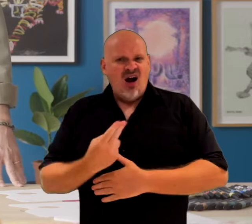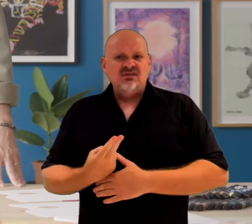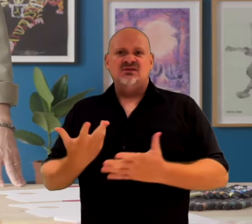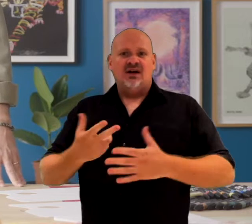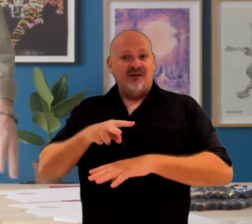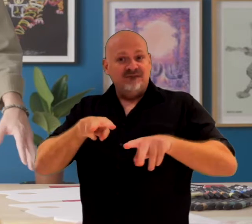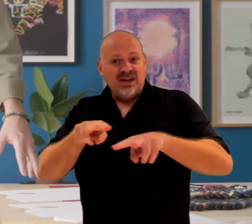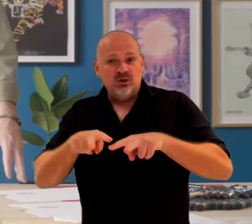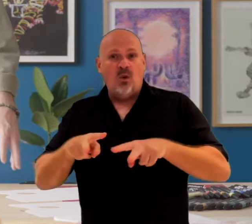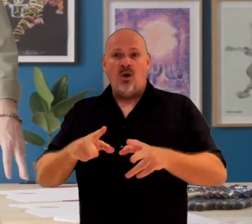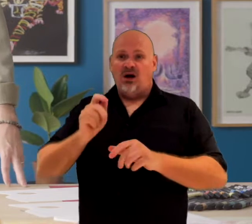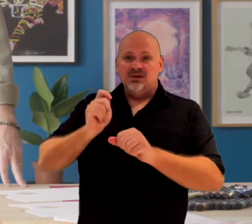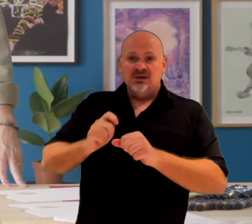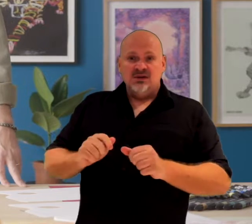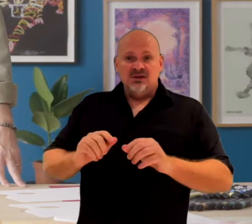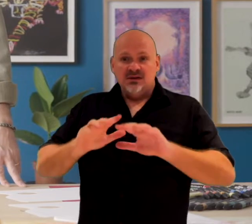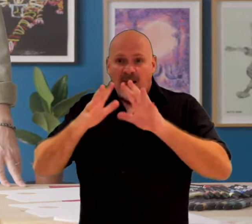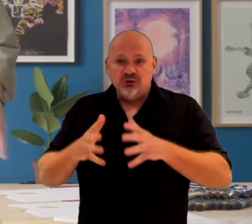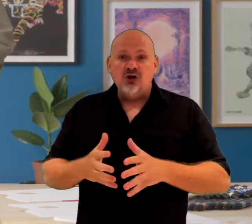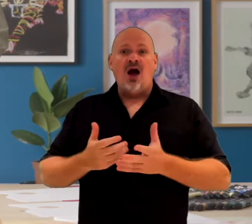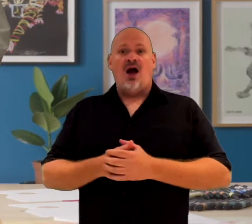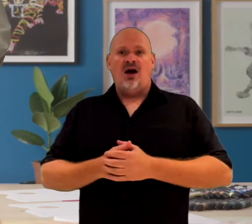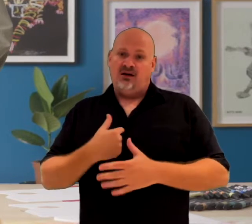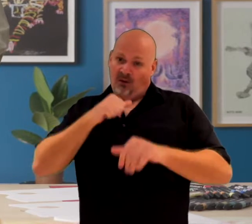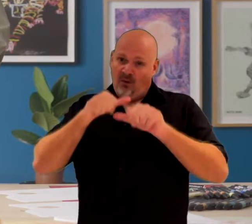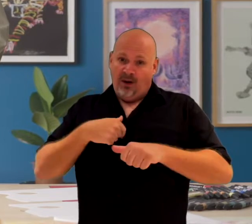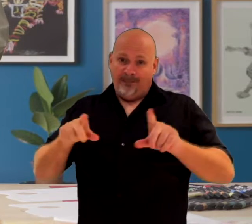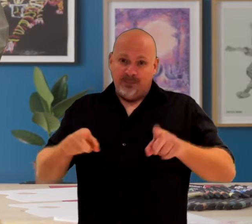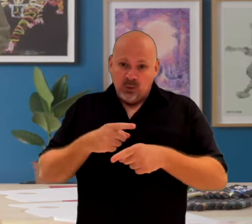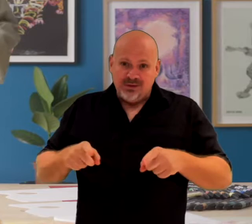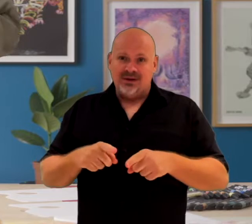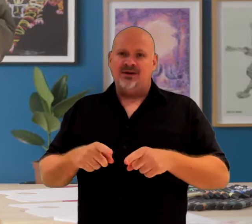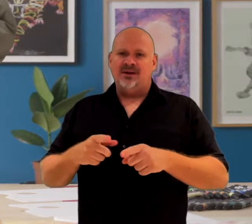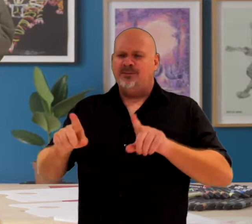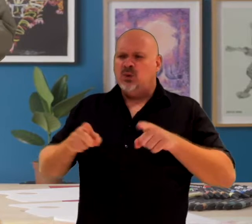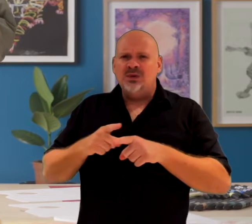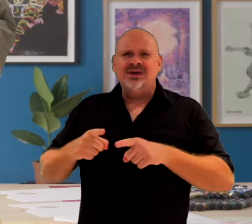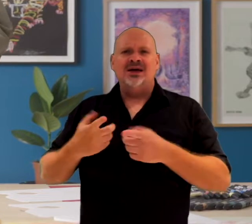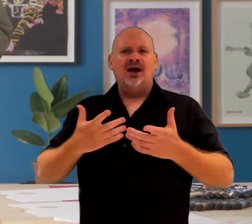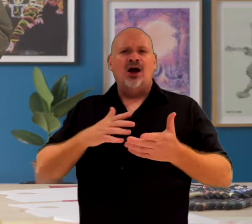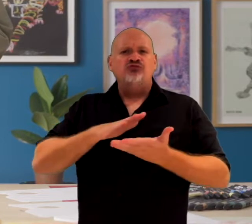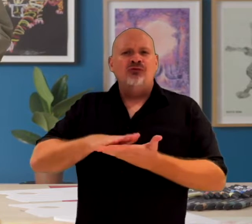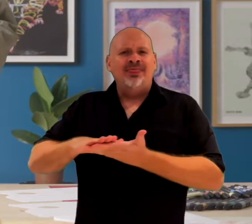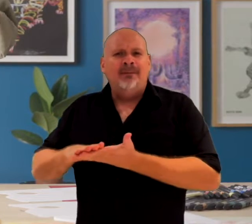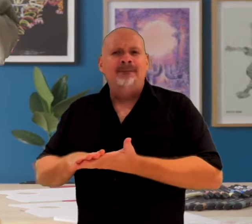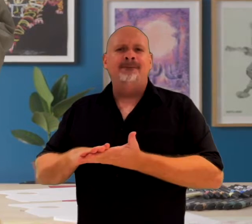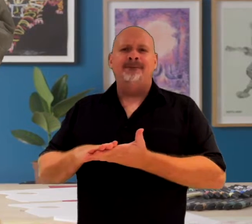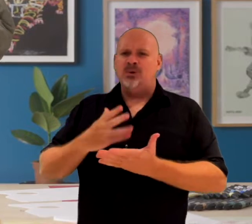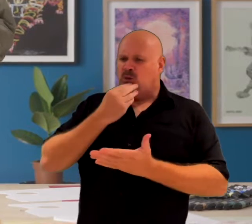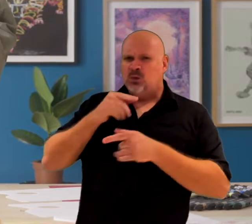art, including video, sculpture, and I'm really into music and using the music and its rhythms